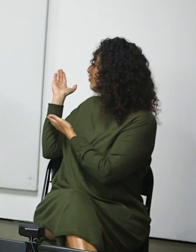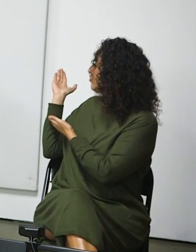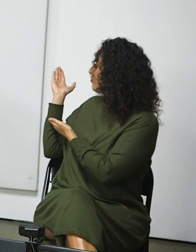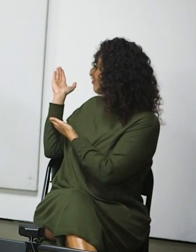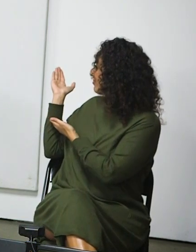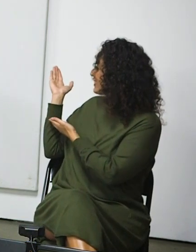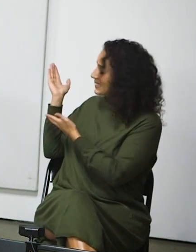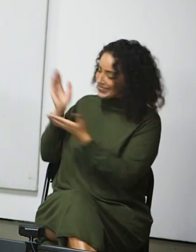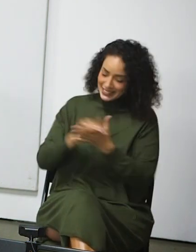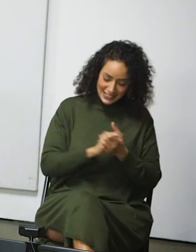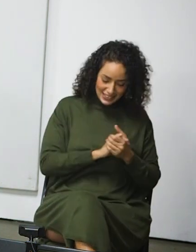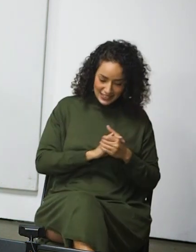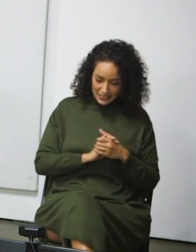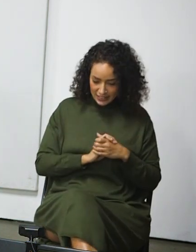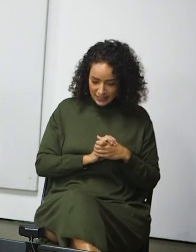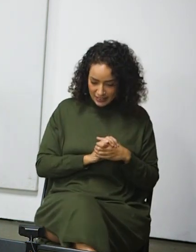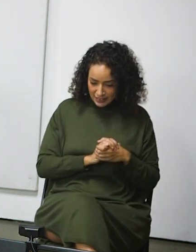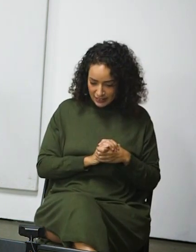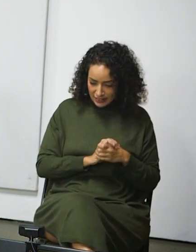want to answer that question as well?